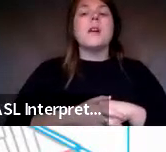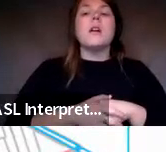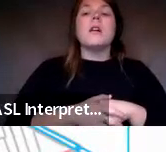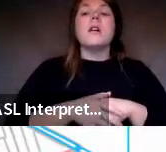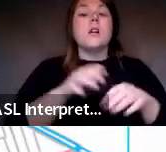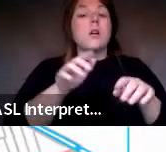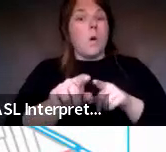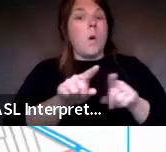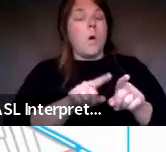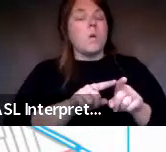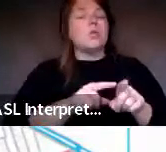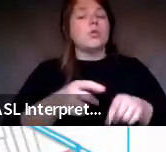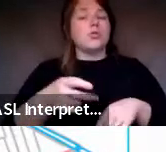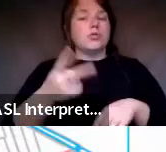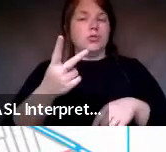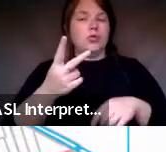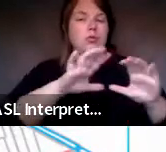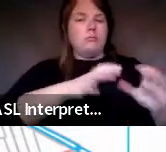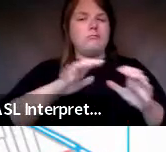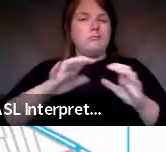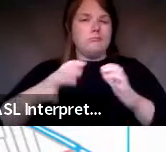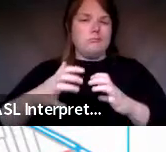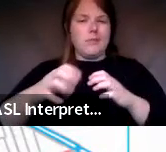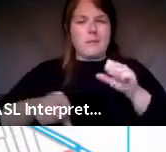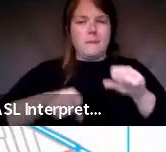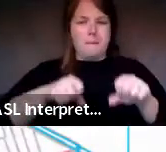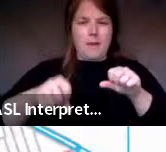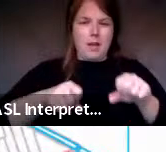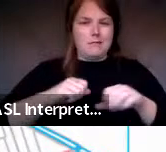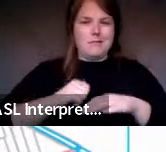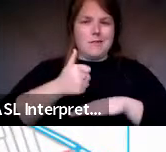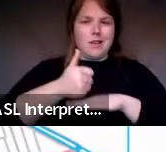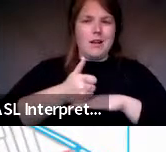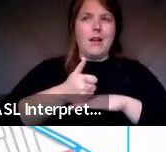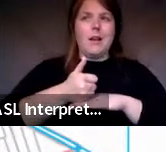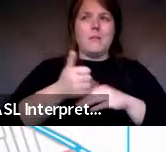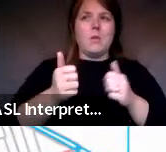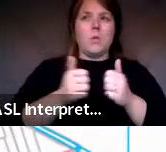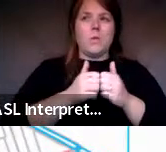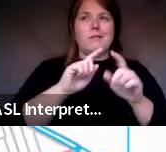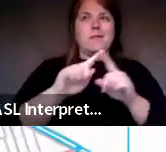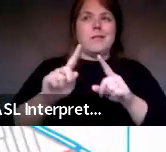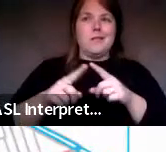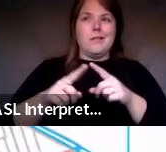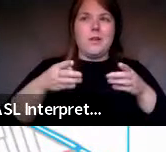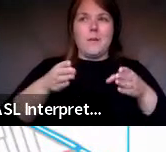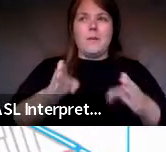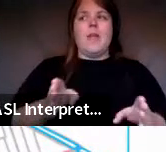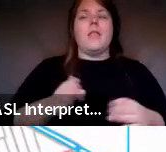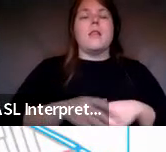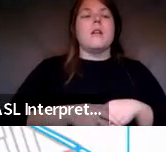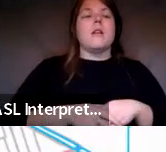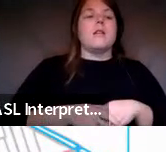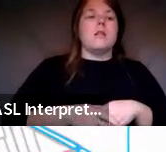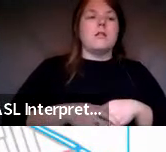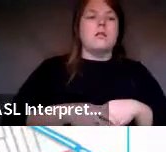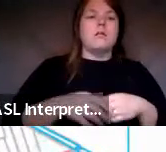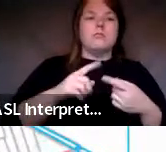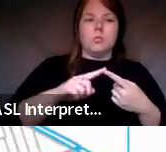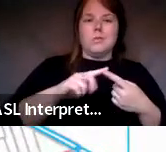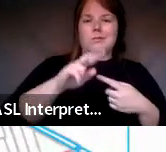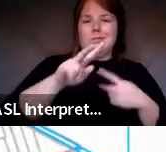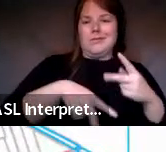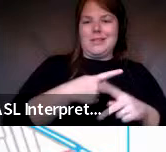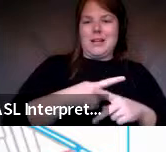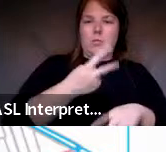2 classification of bikes that we're installing along this corridor. One of them is our type 2 or